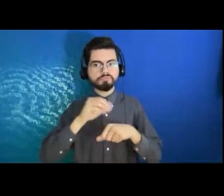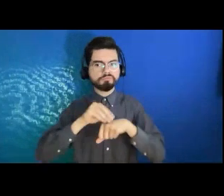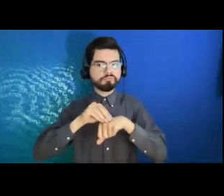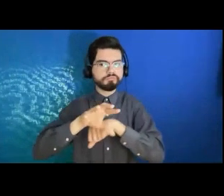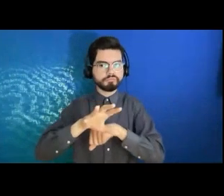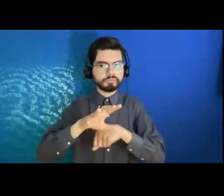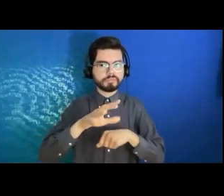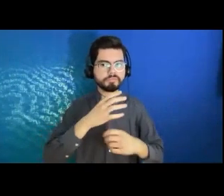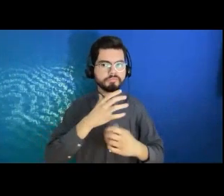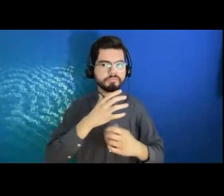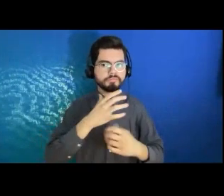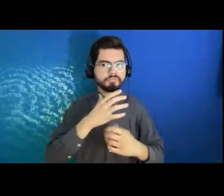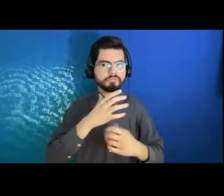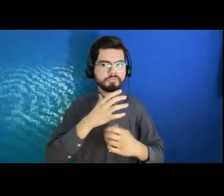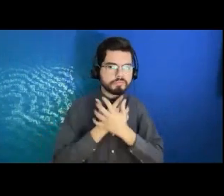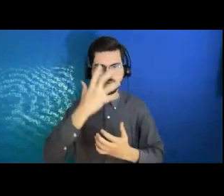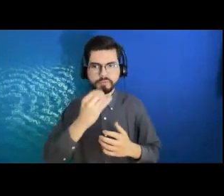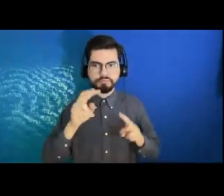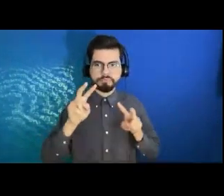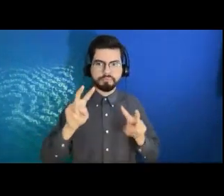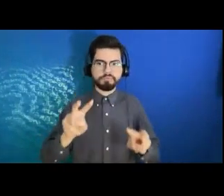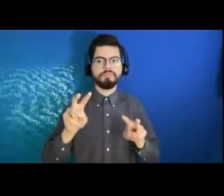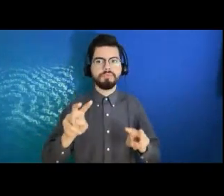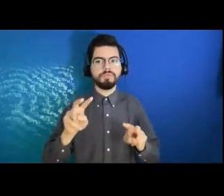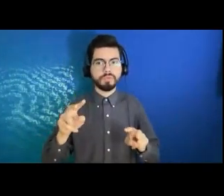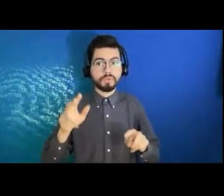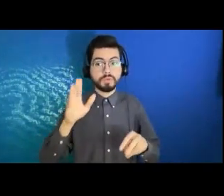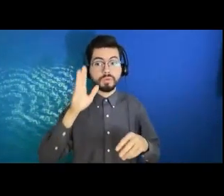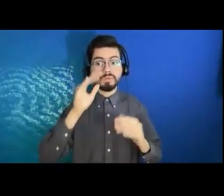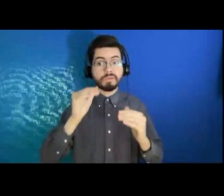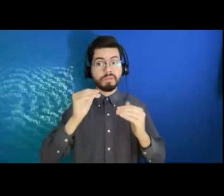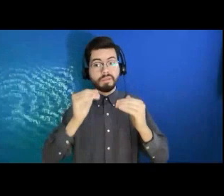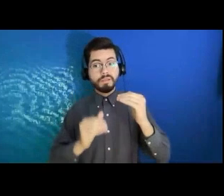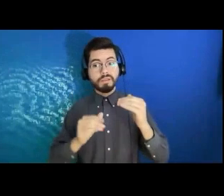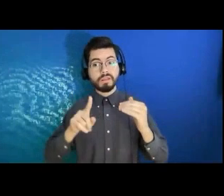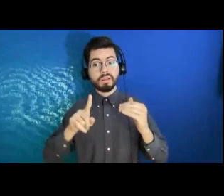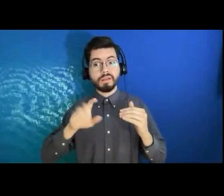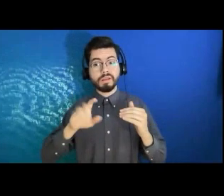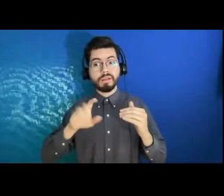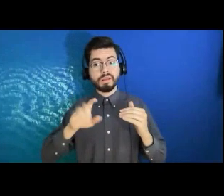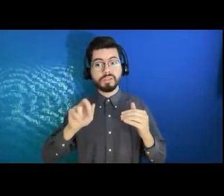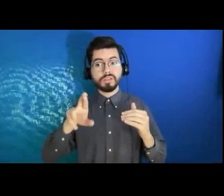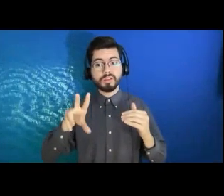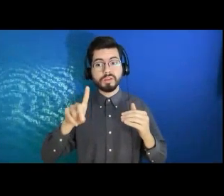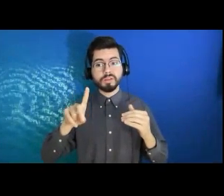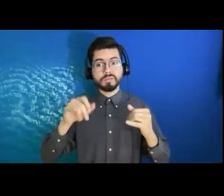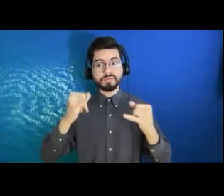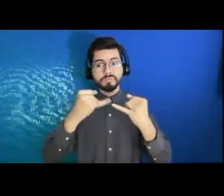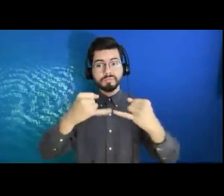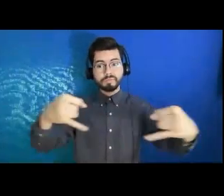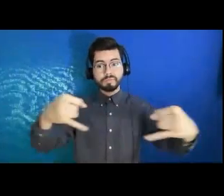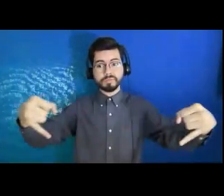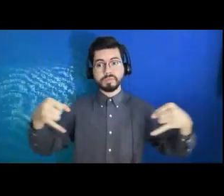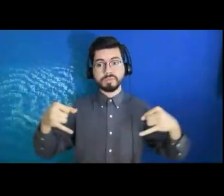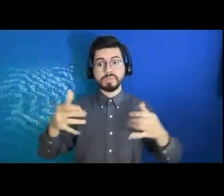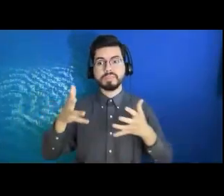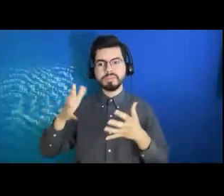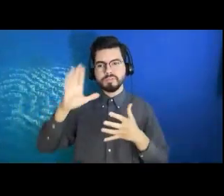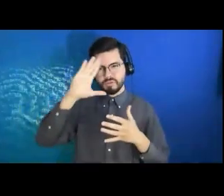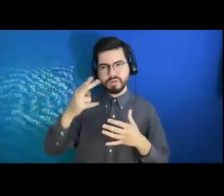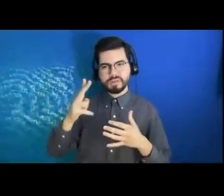viewing. So we were going to offset by 100 yards the boundary and try to leave those hills that people go up